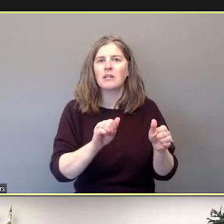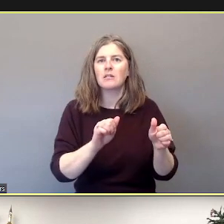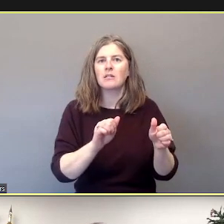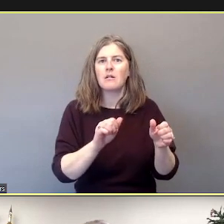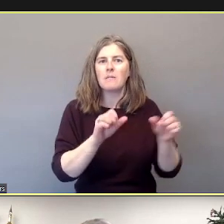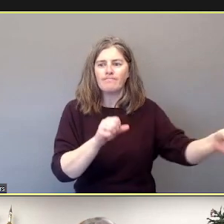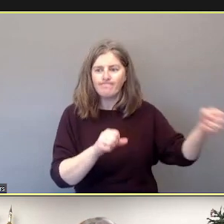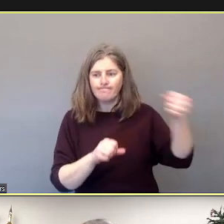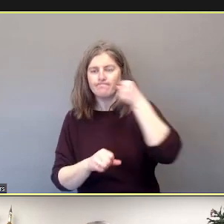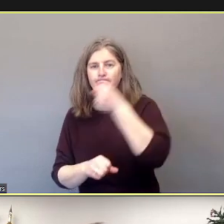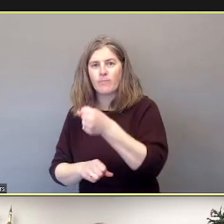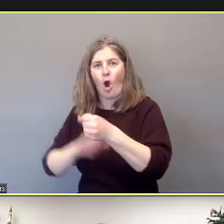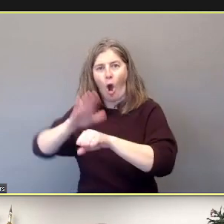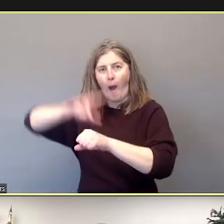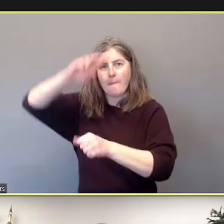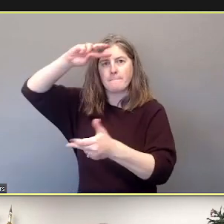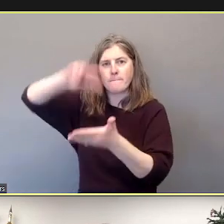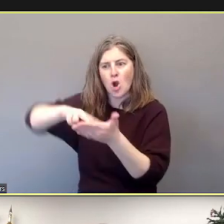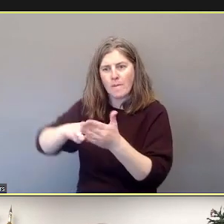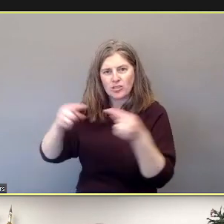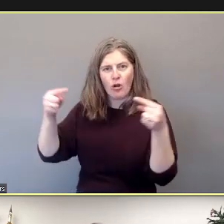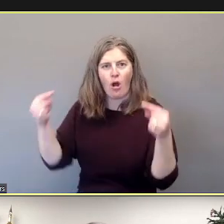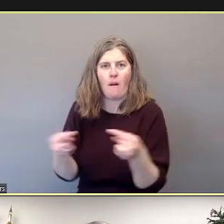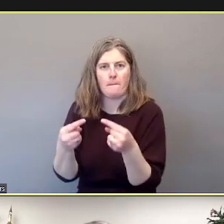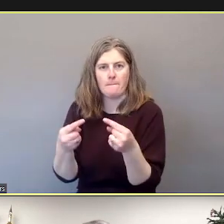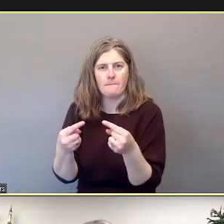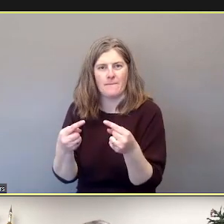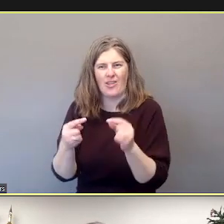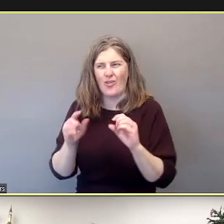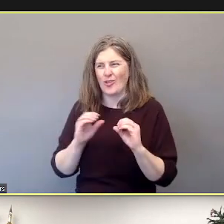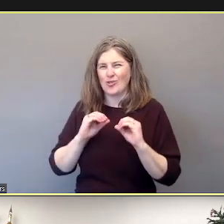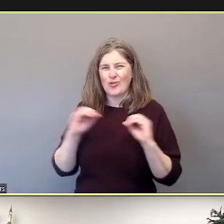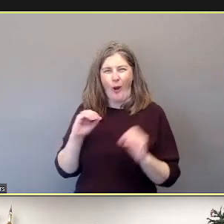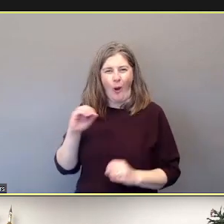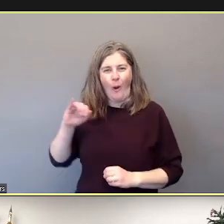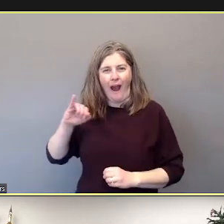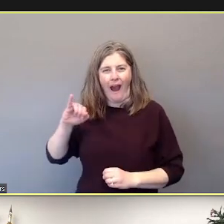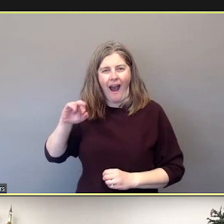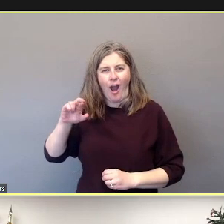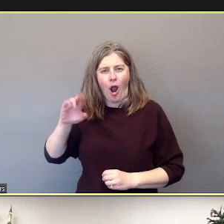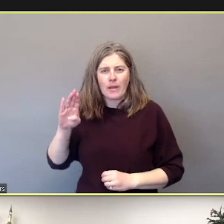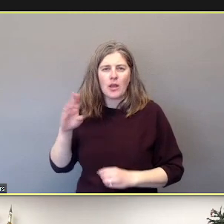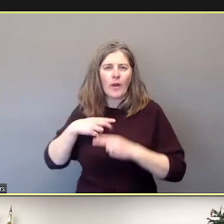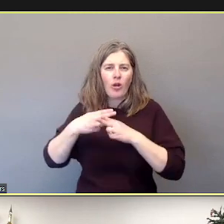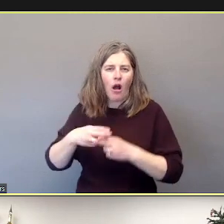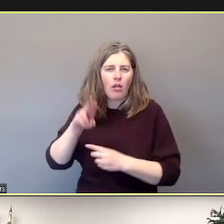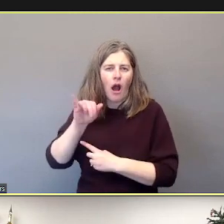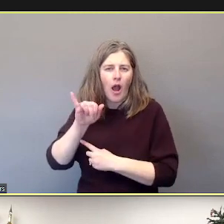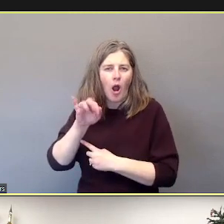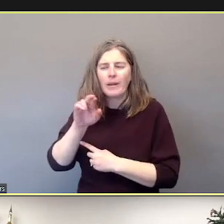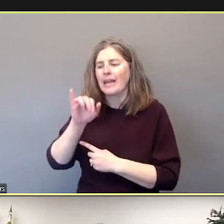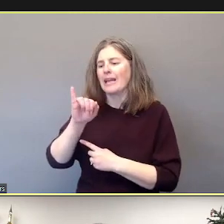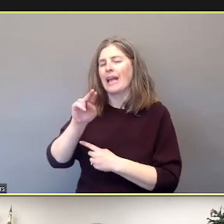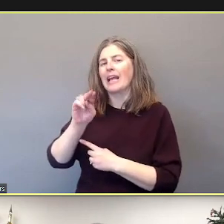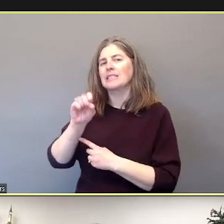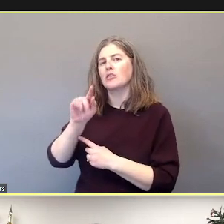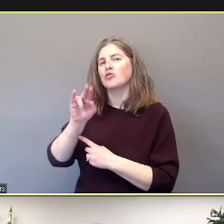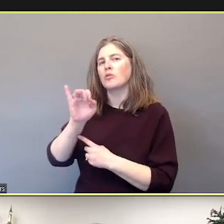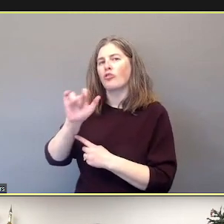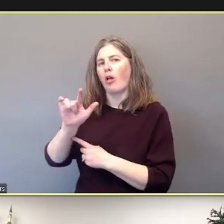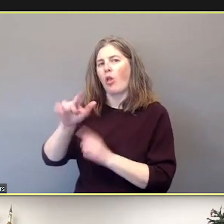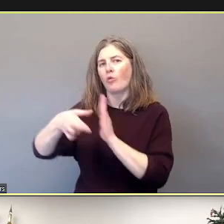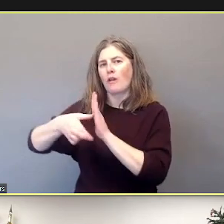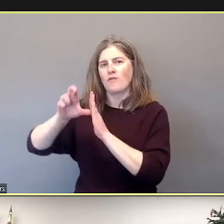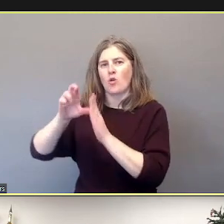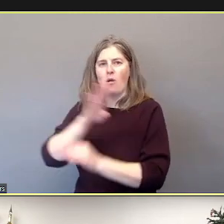in harm's way by your study. And so there's no institutional review board. We call them the IRB at University